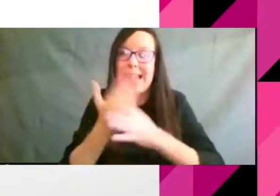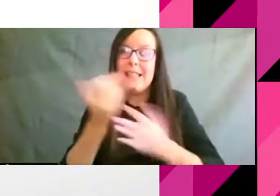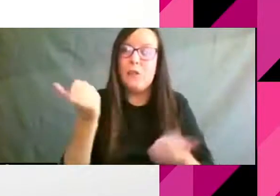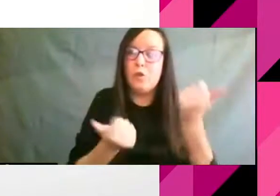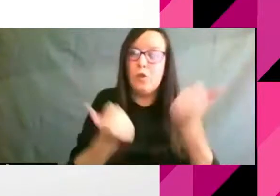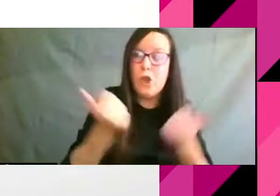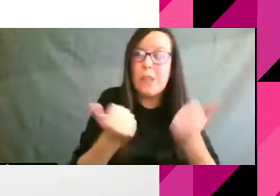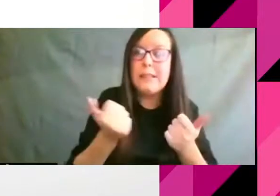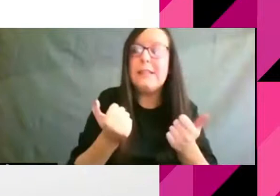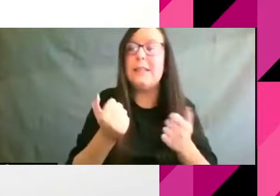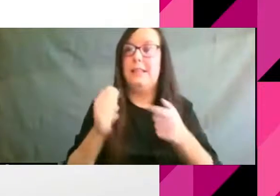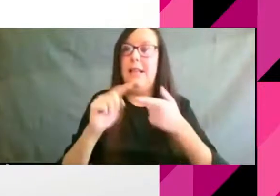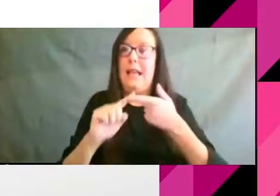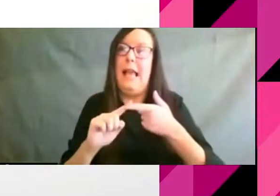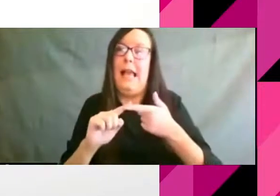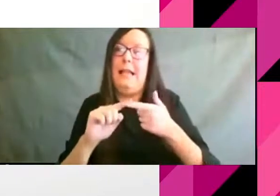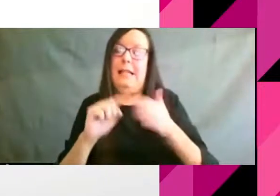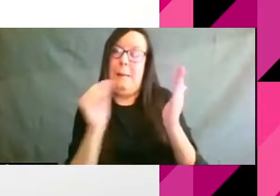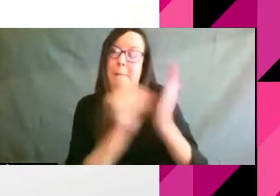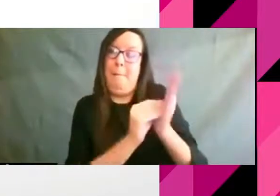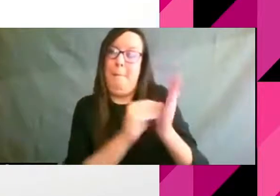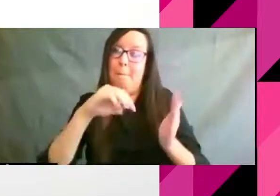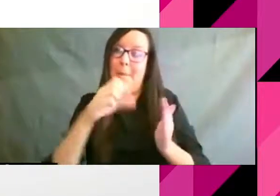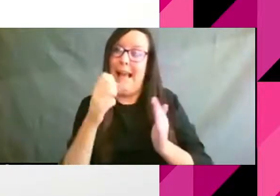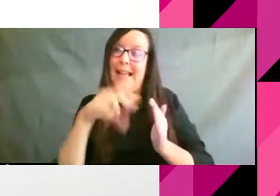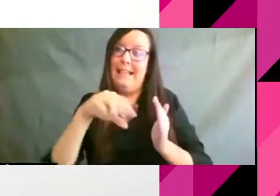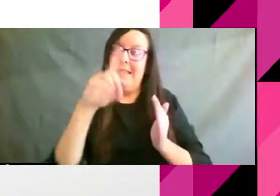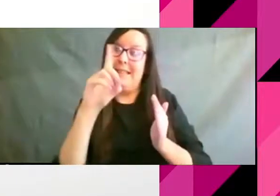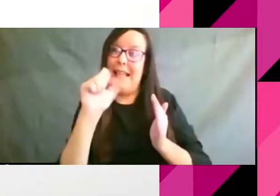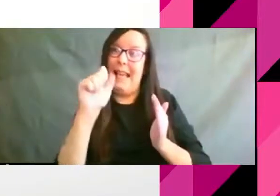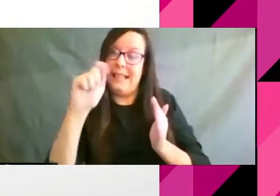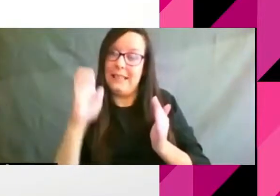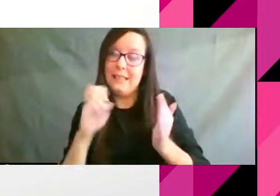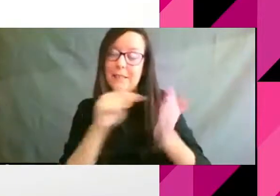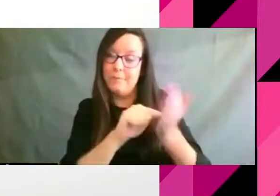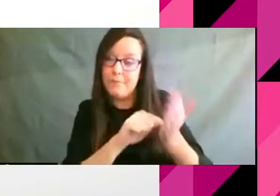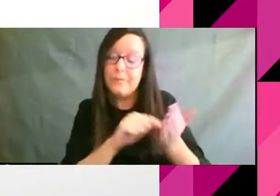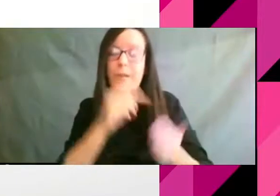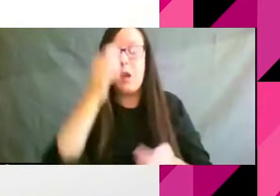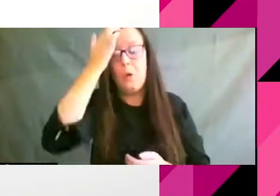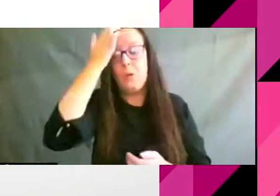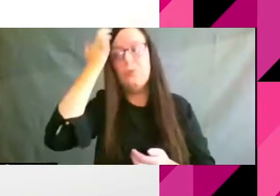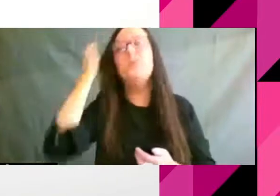you highlighted, we worked on the process of